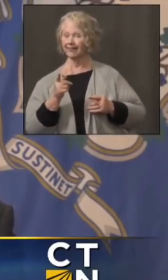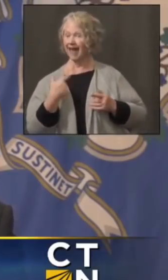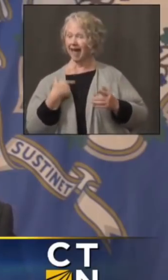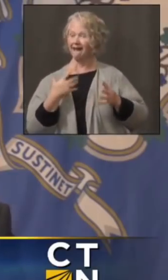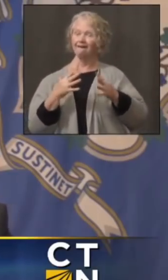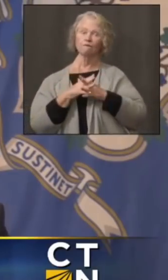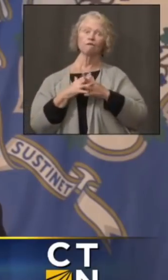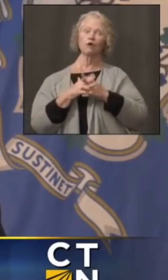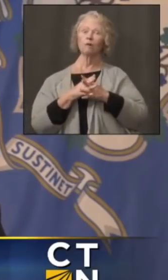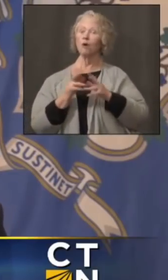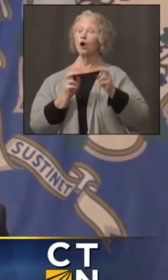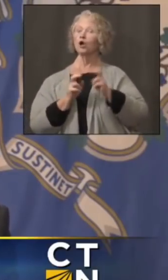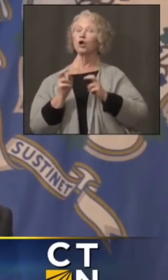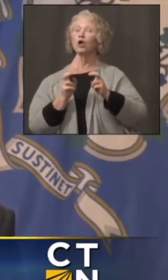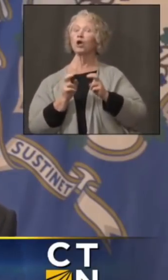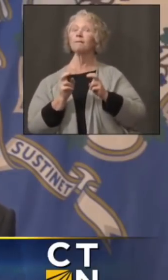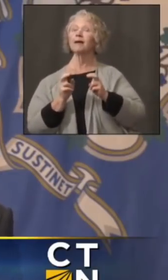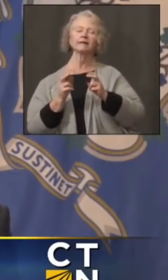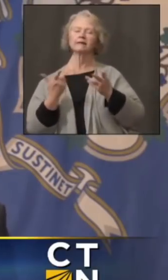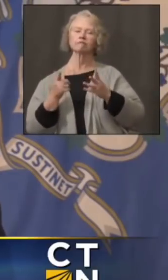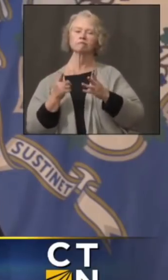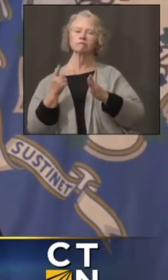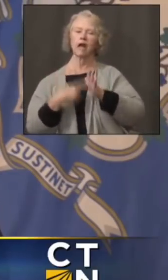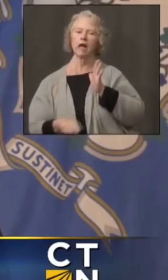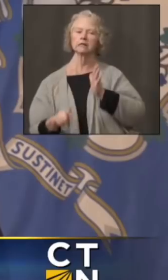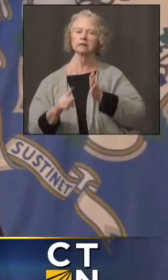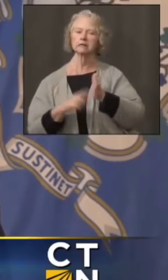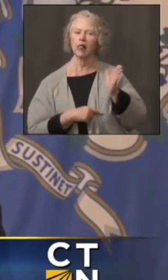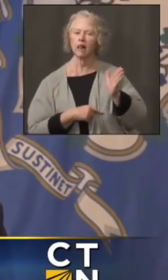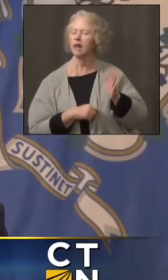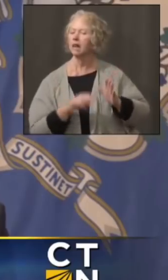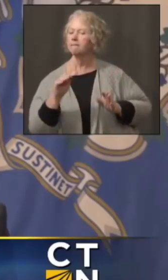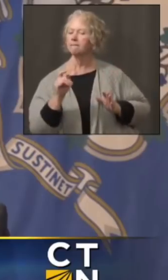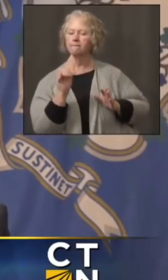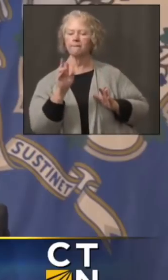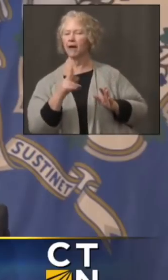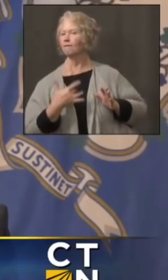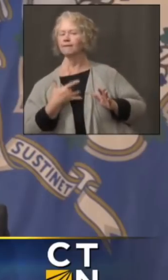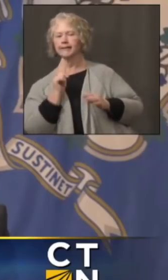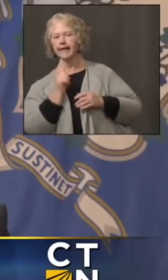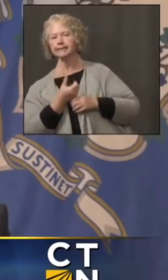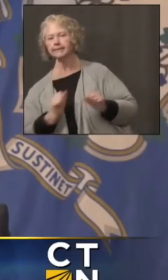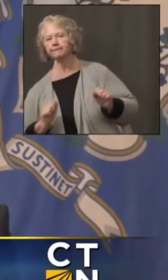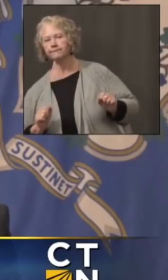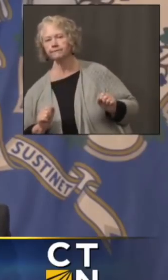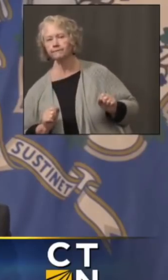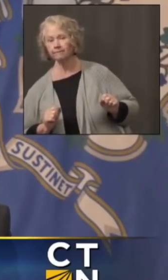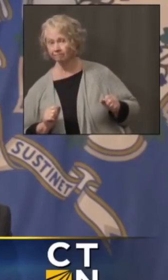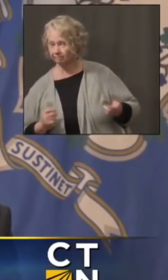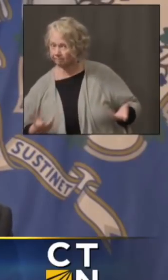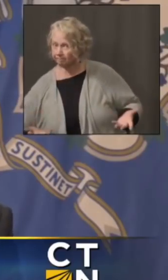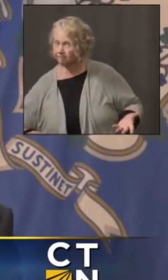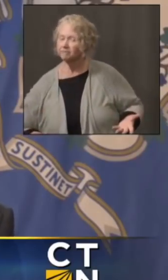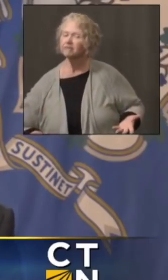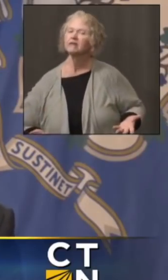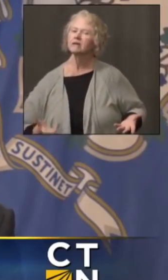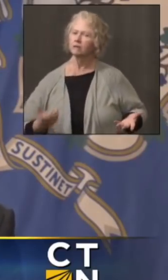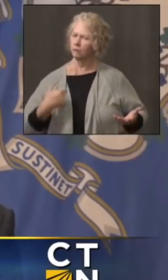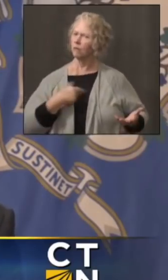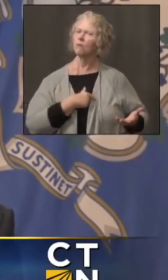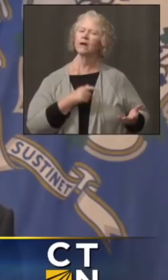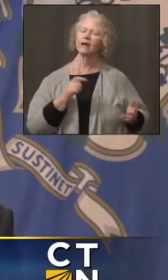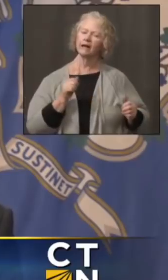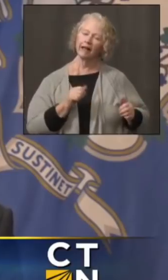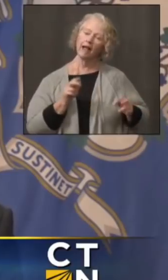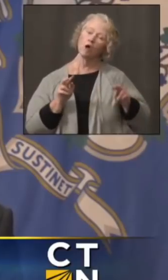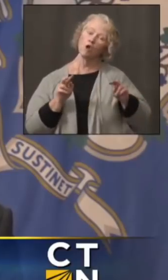there of some sort. They're not going to do that now because the mayor there said it wasn't a safe thing to do. And we can change course